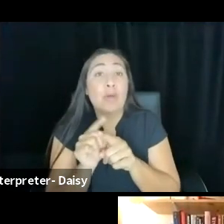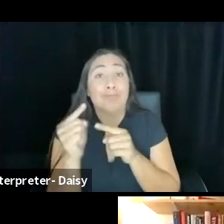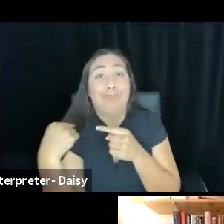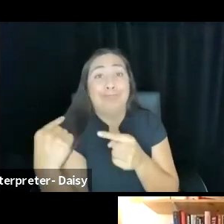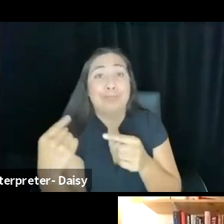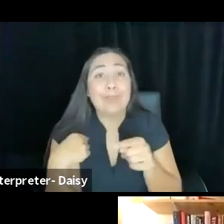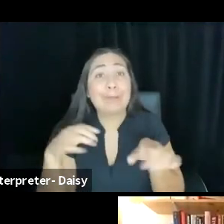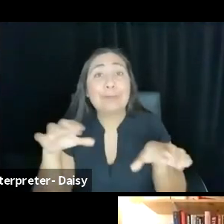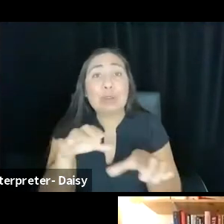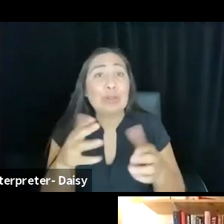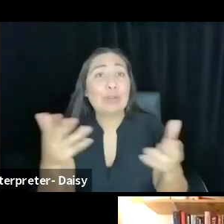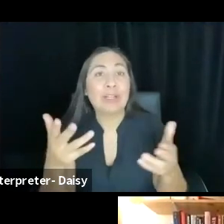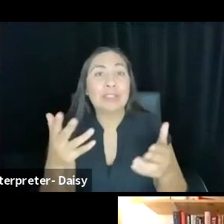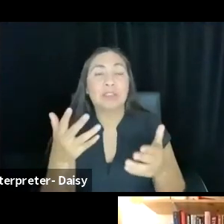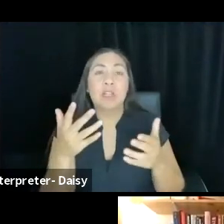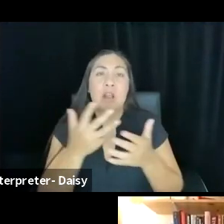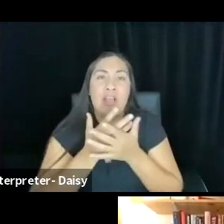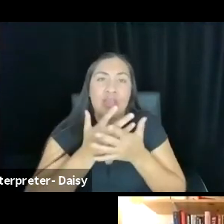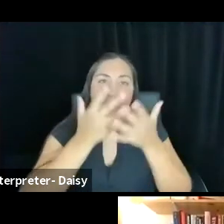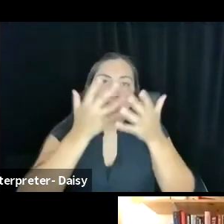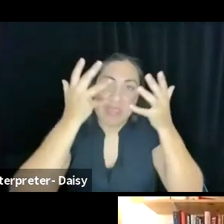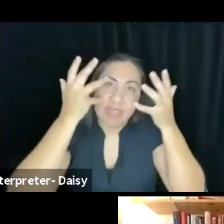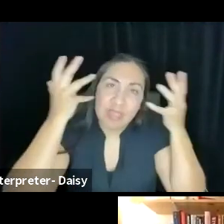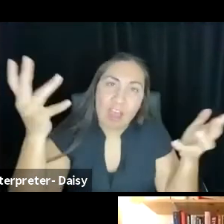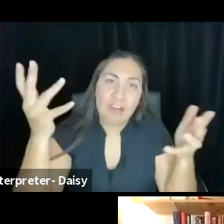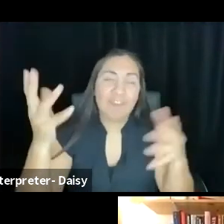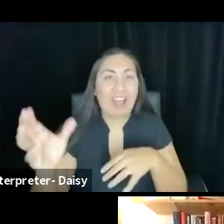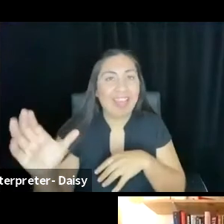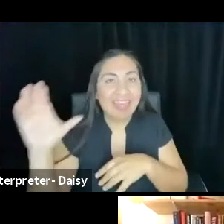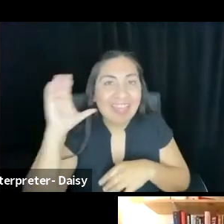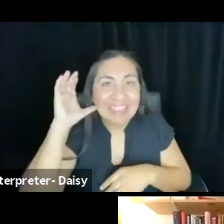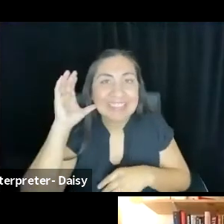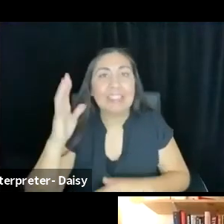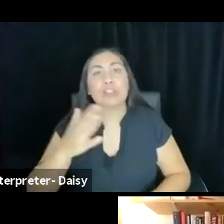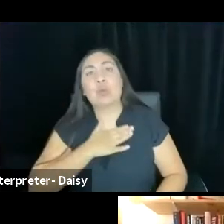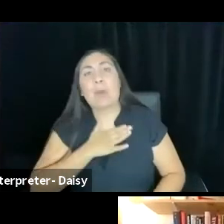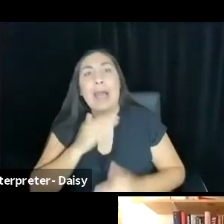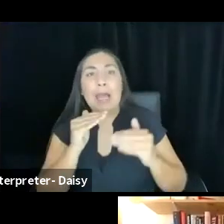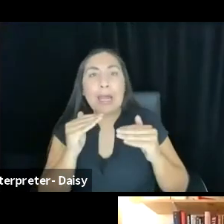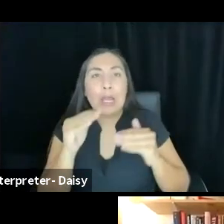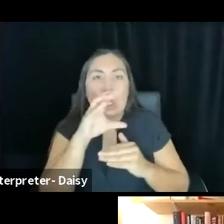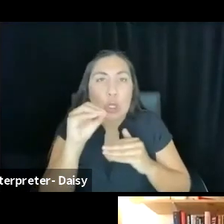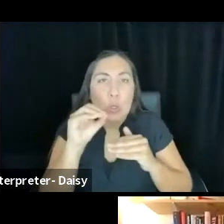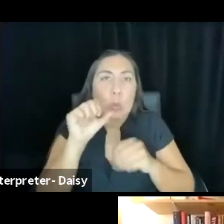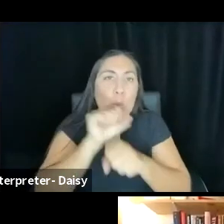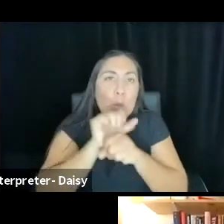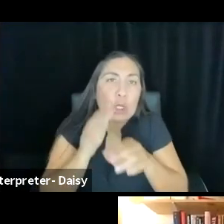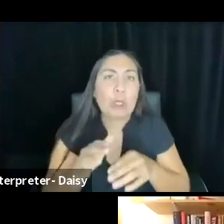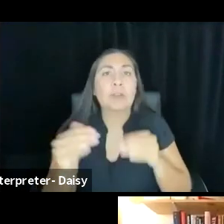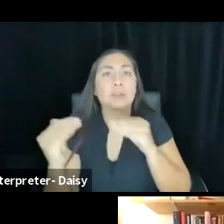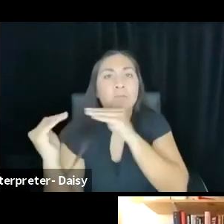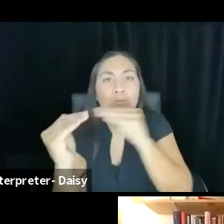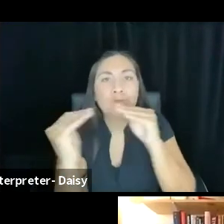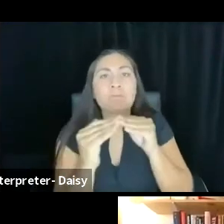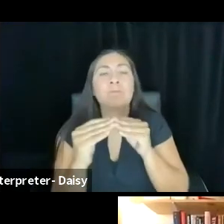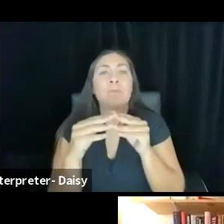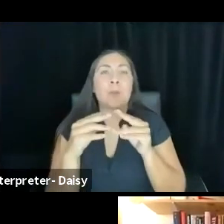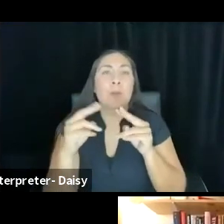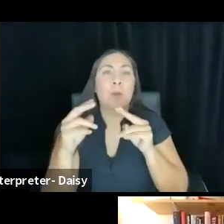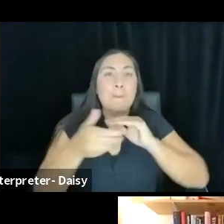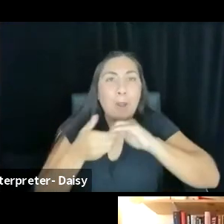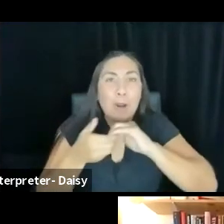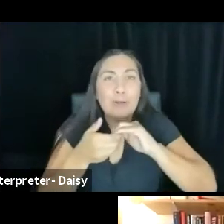again to myself, but also listening to our colleagues and friends and partners in this moment, not just here in New York, but also around the